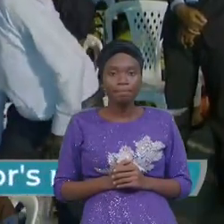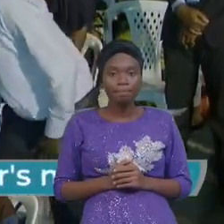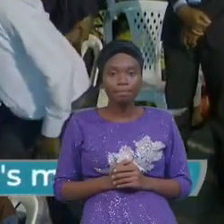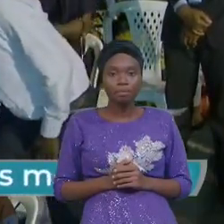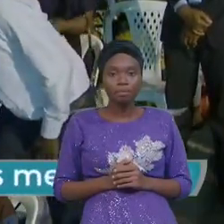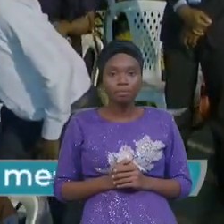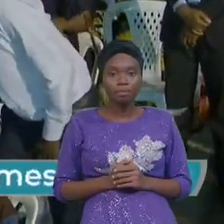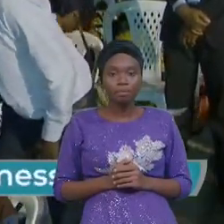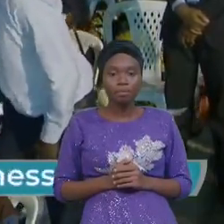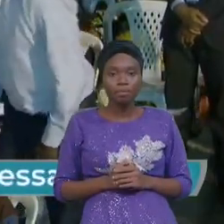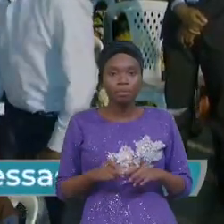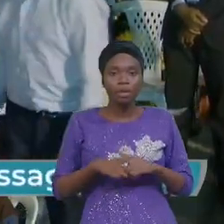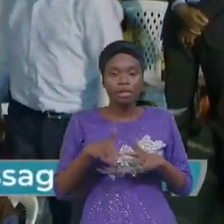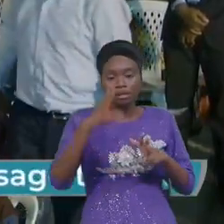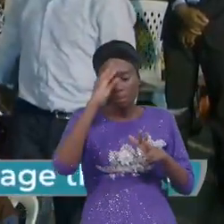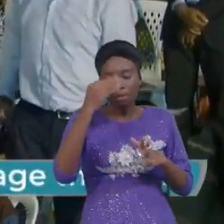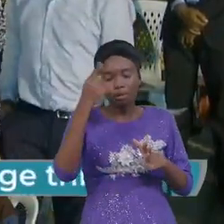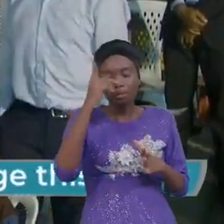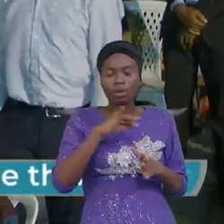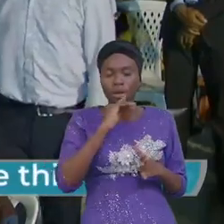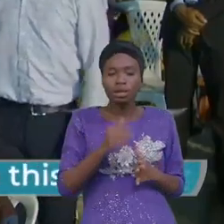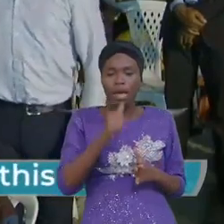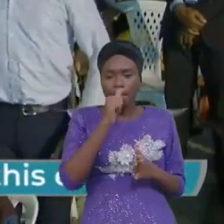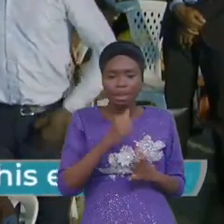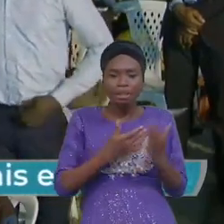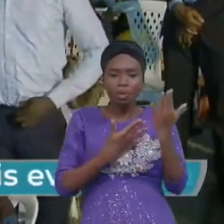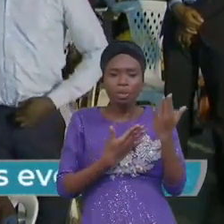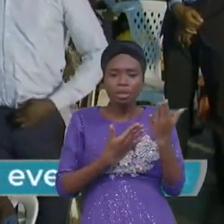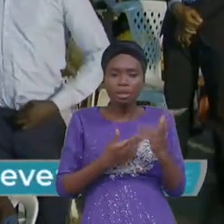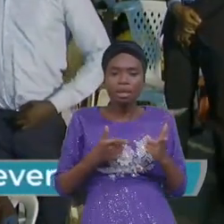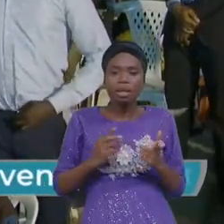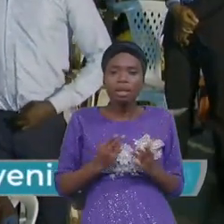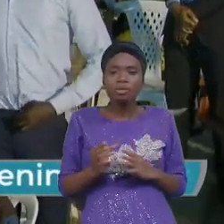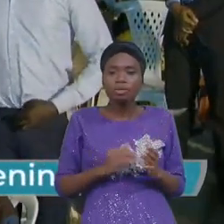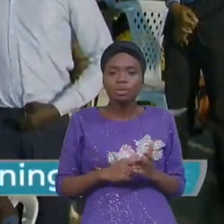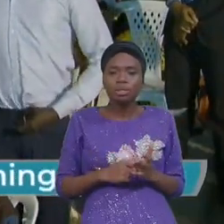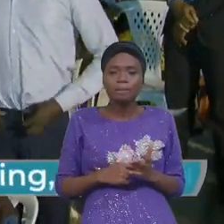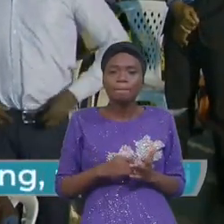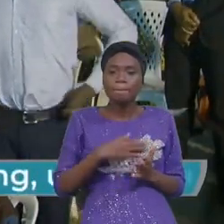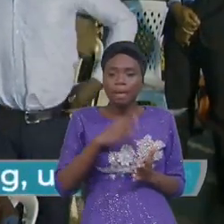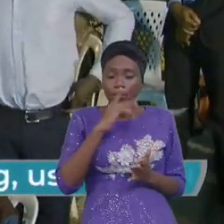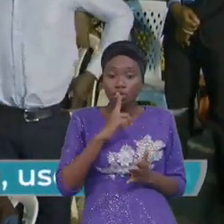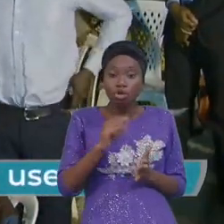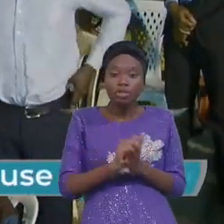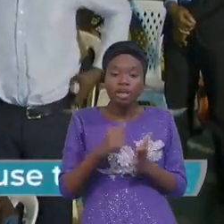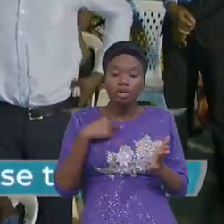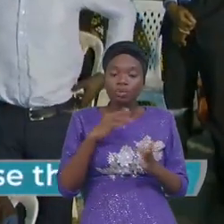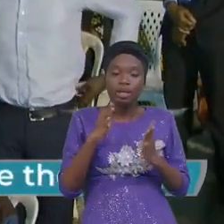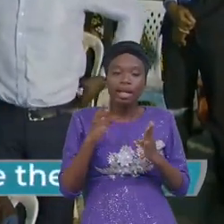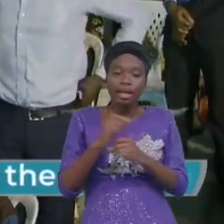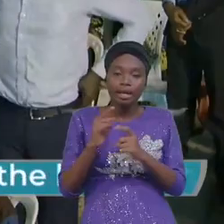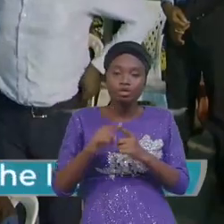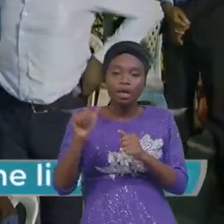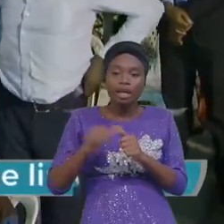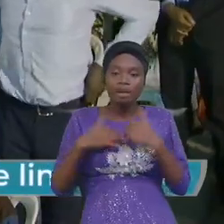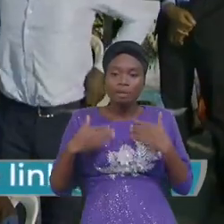While the man of God is patiently waiting, let's do this one and ensure we reach everybody. Thank